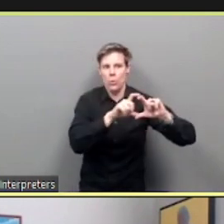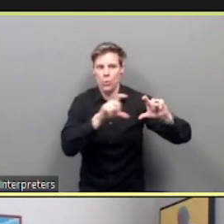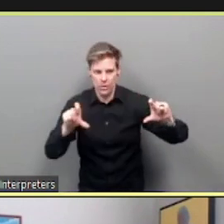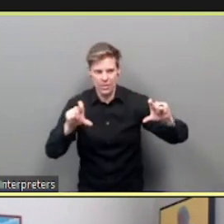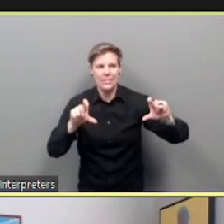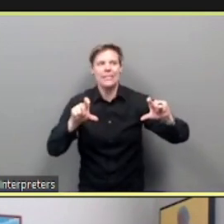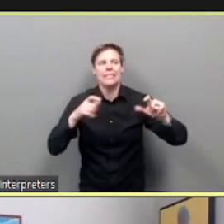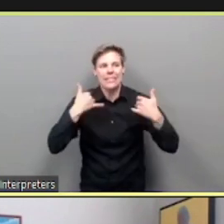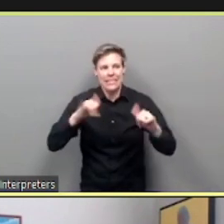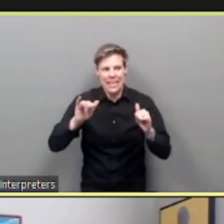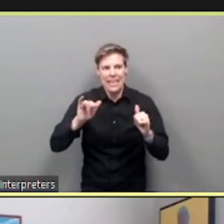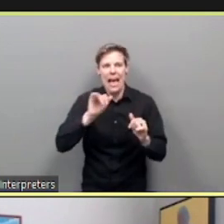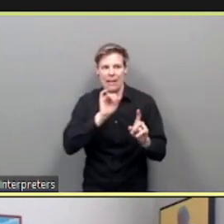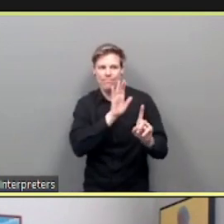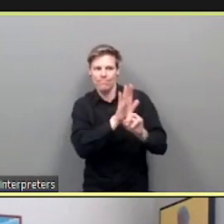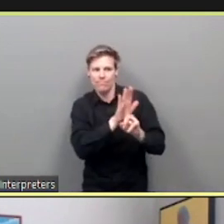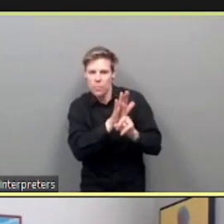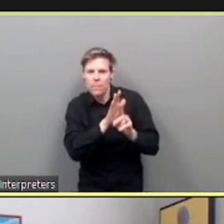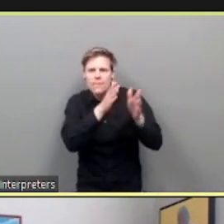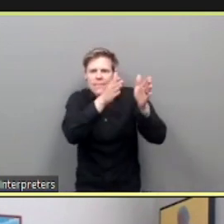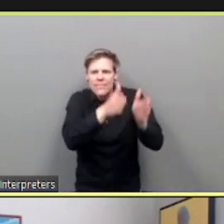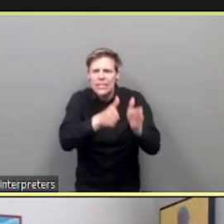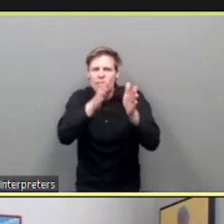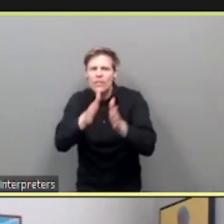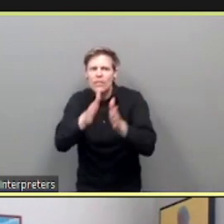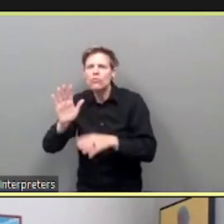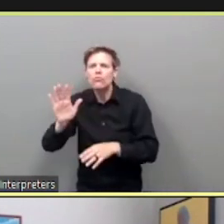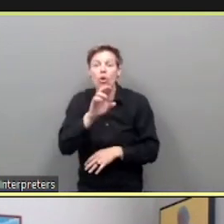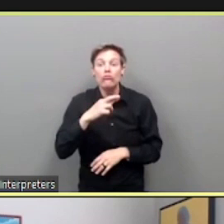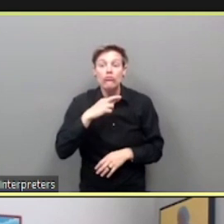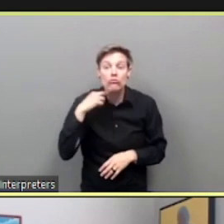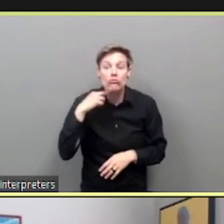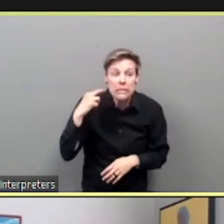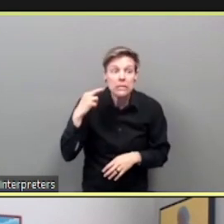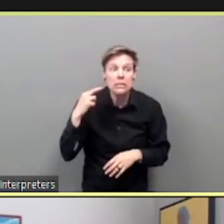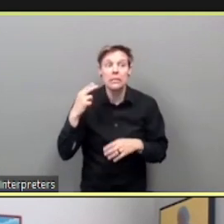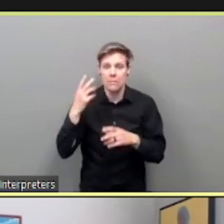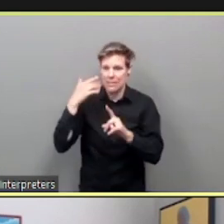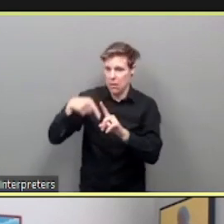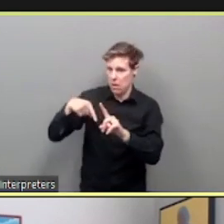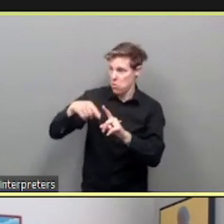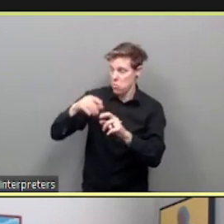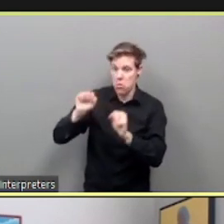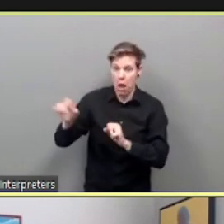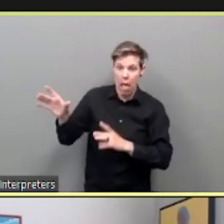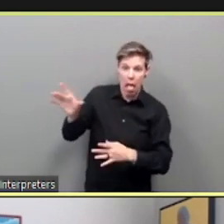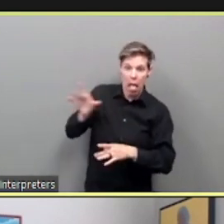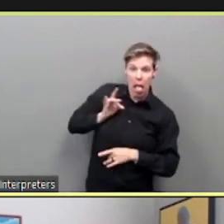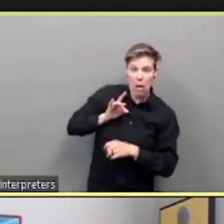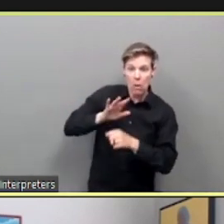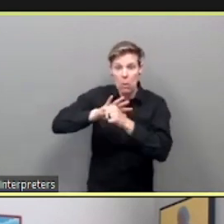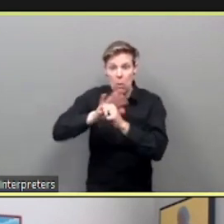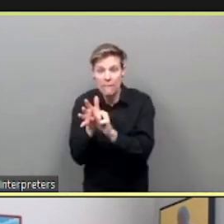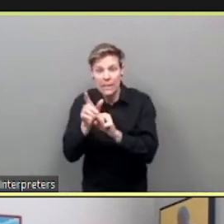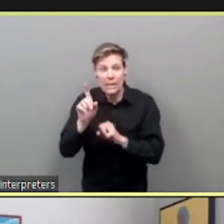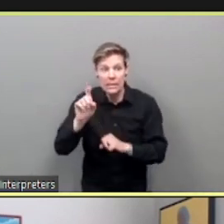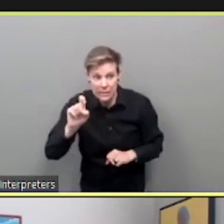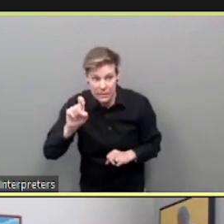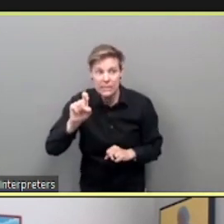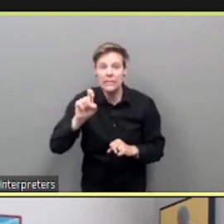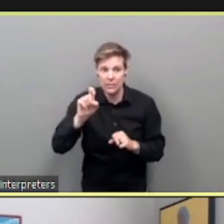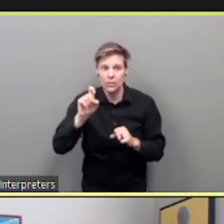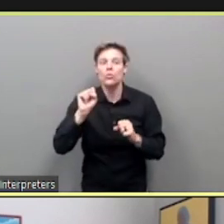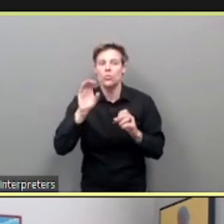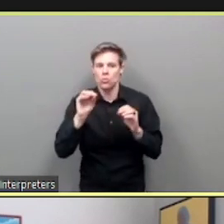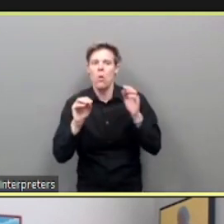risk of getting COVID, the exposure and transmission. So 18 to 49-year-olds with underlying medical